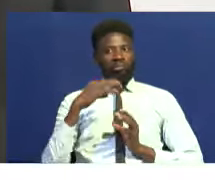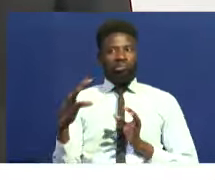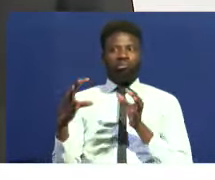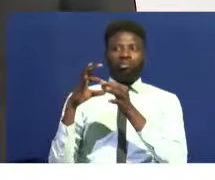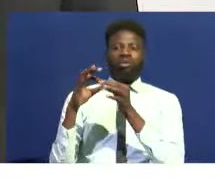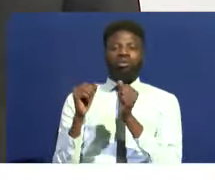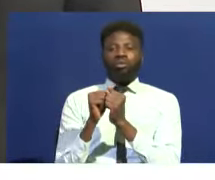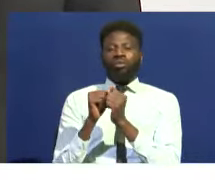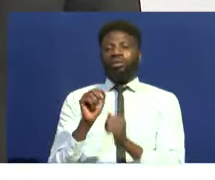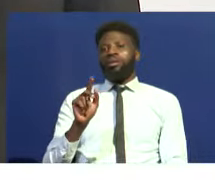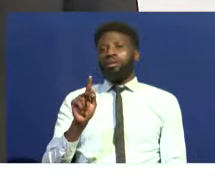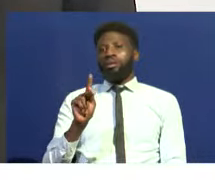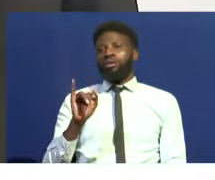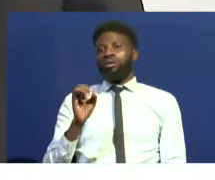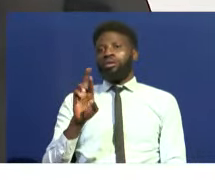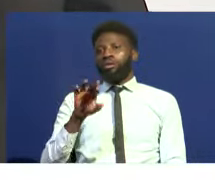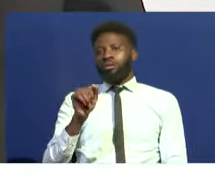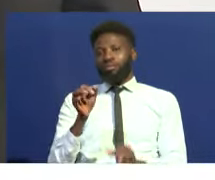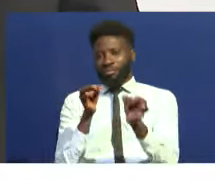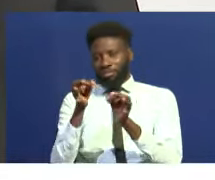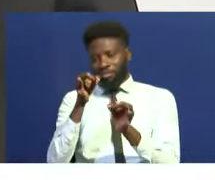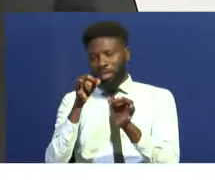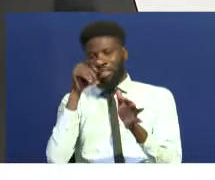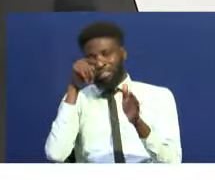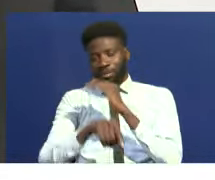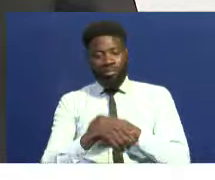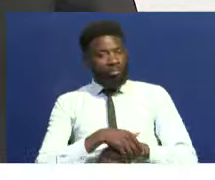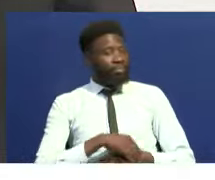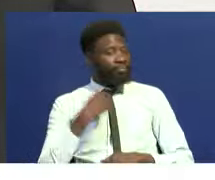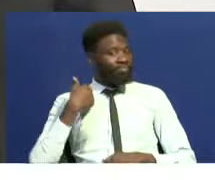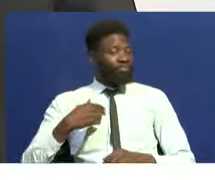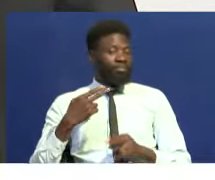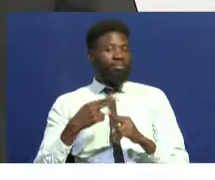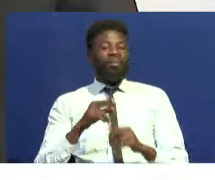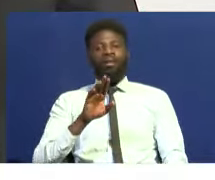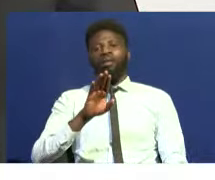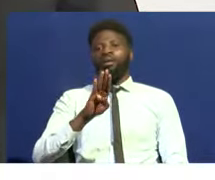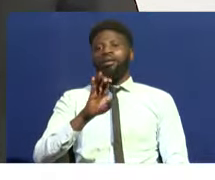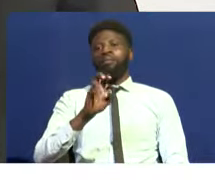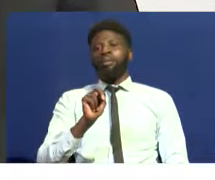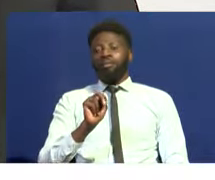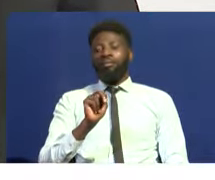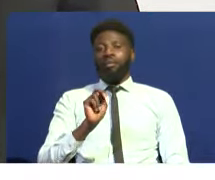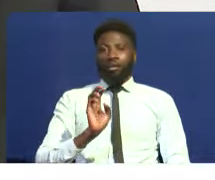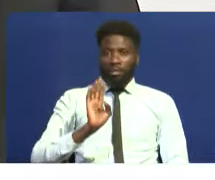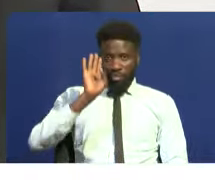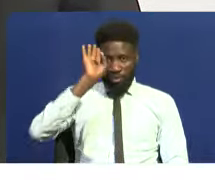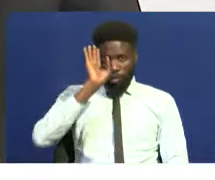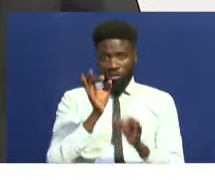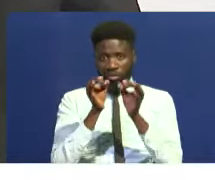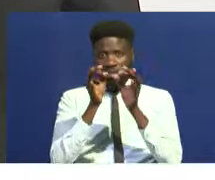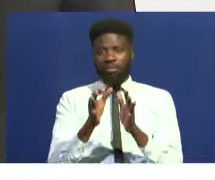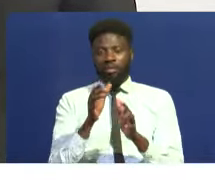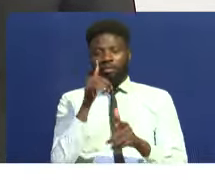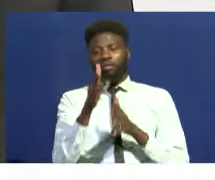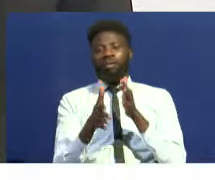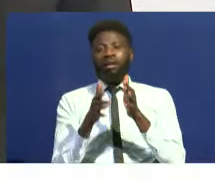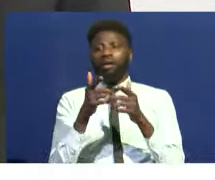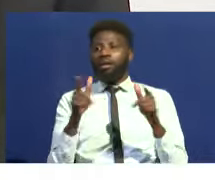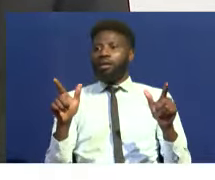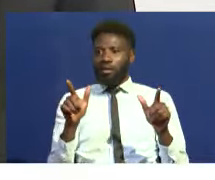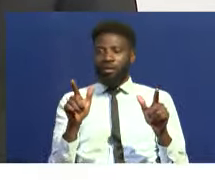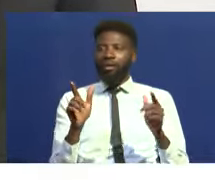JJ Kioria for that. My name is Bentroy Njue, and Byron Abuli is our sign language interpreter on the bottom of